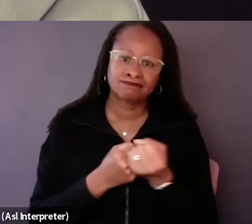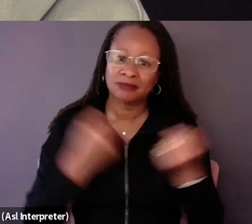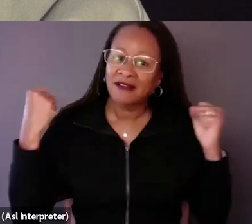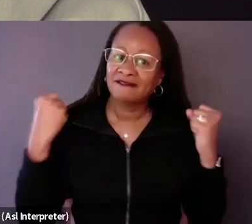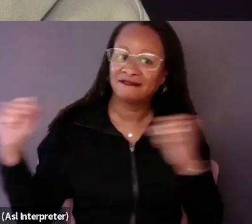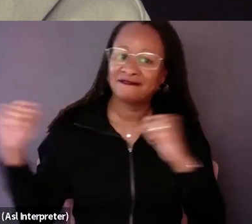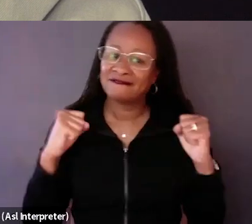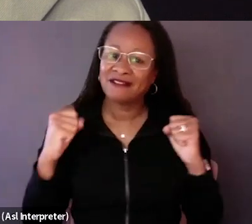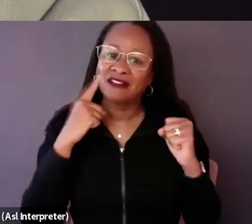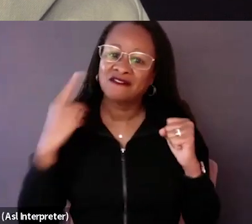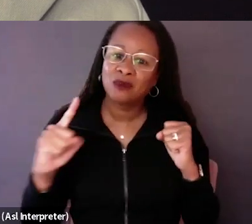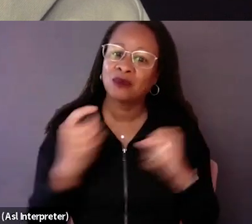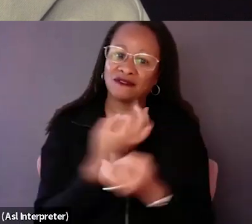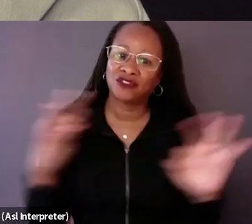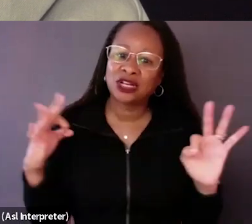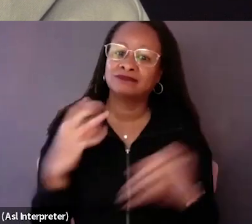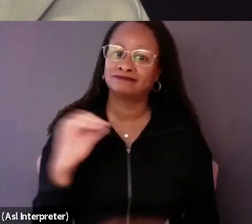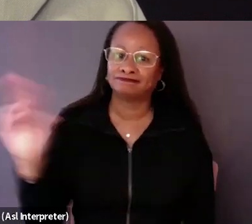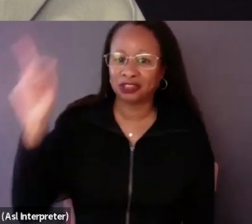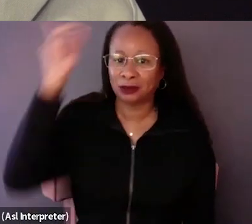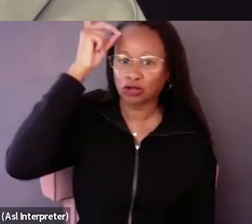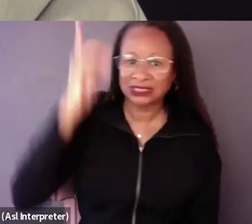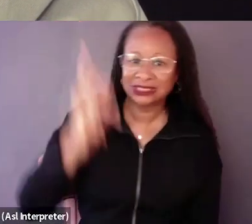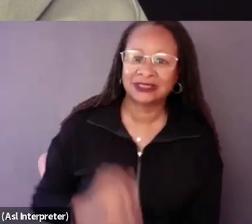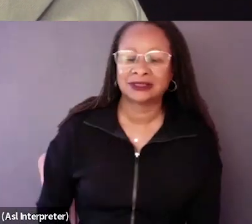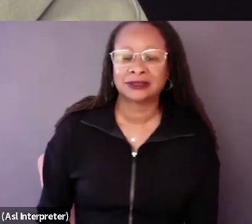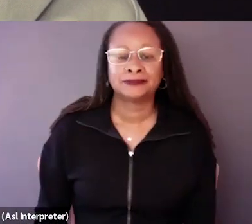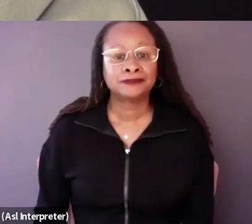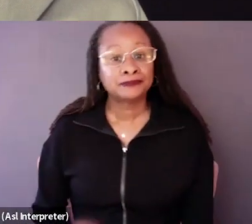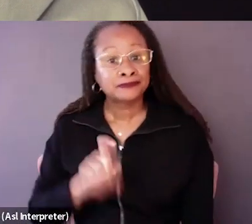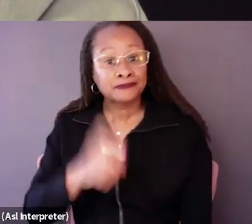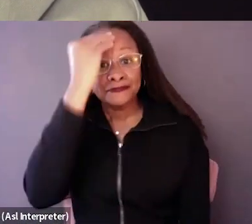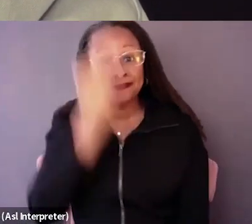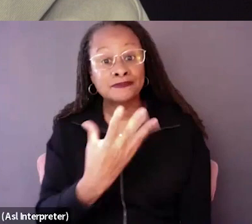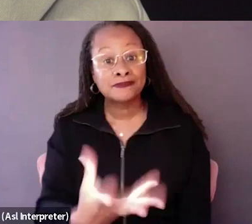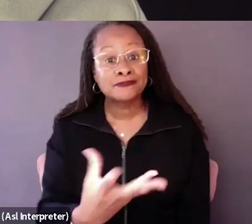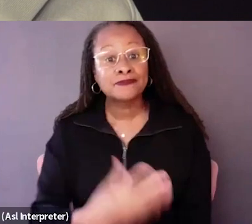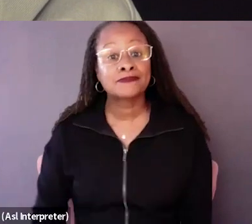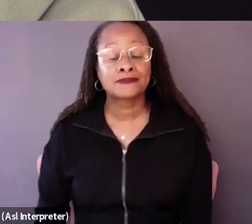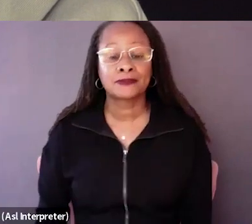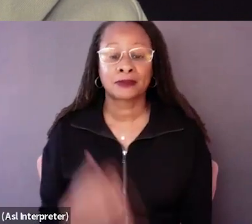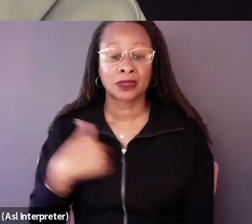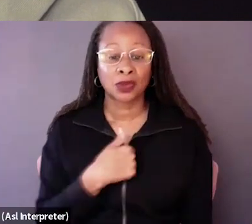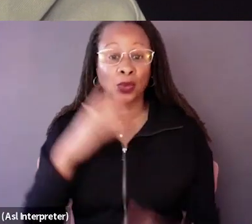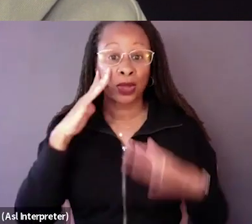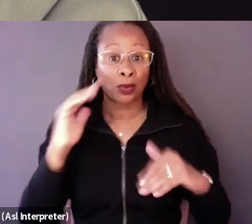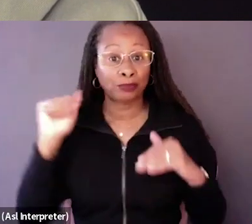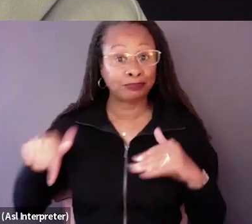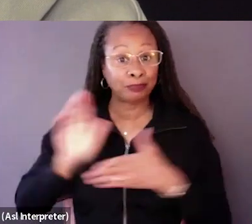freedom and democracy. I must say that we hope that this